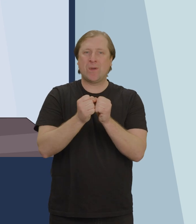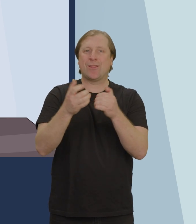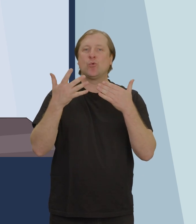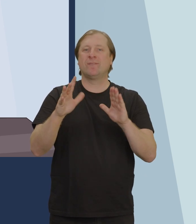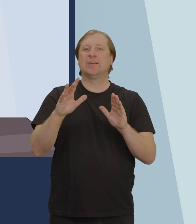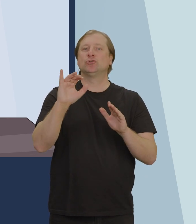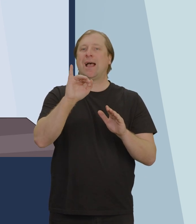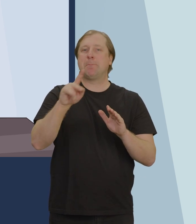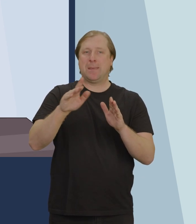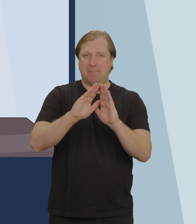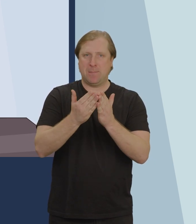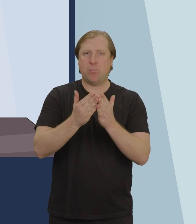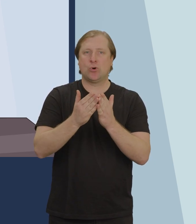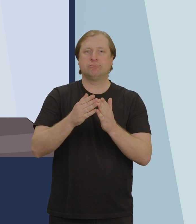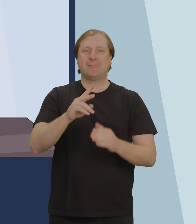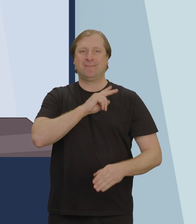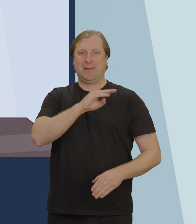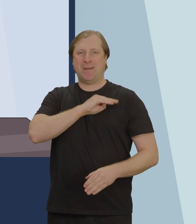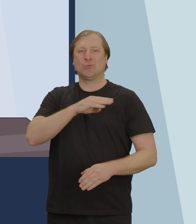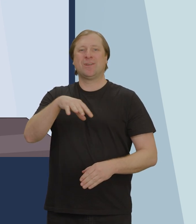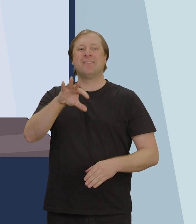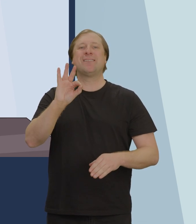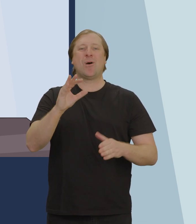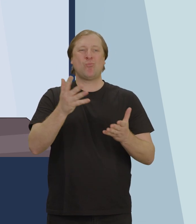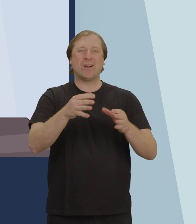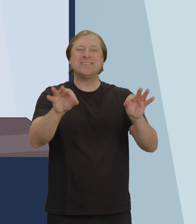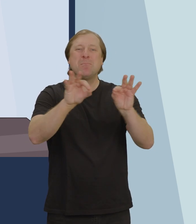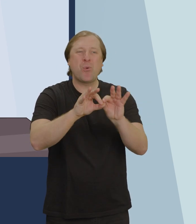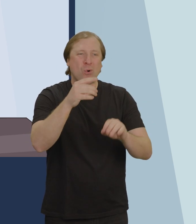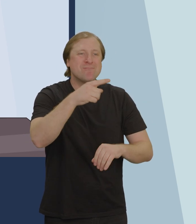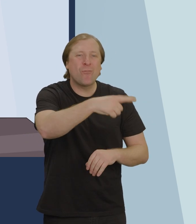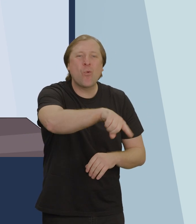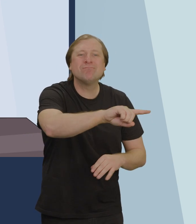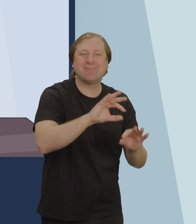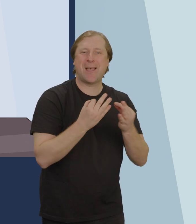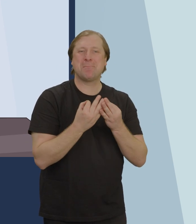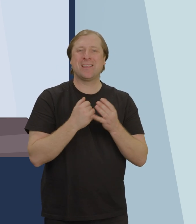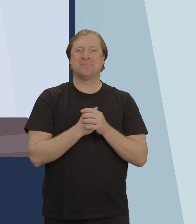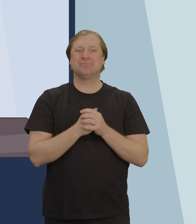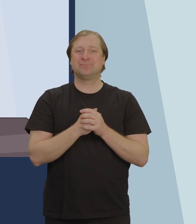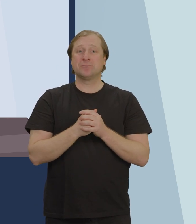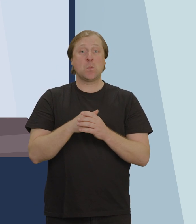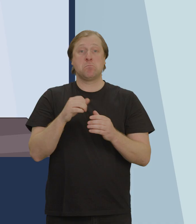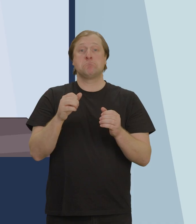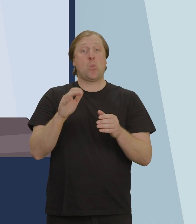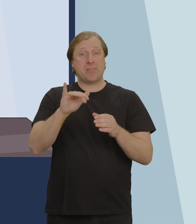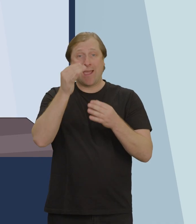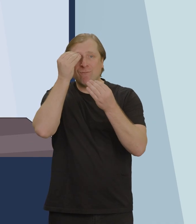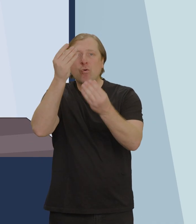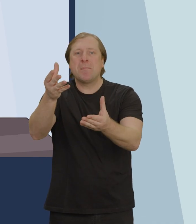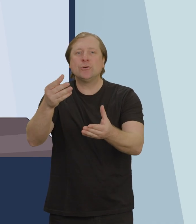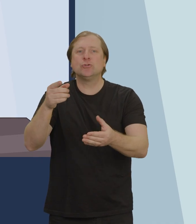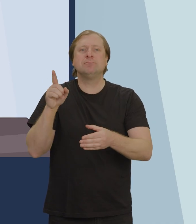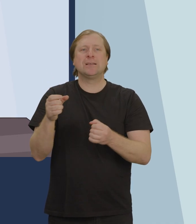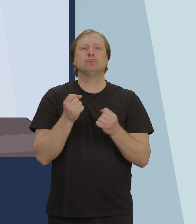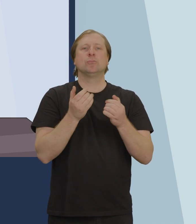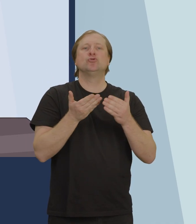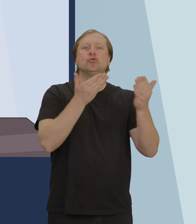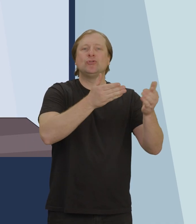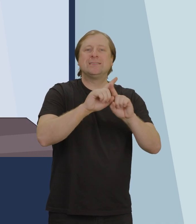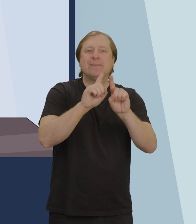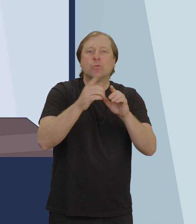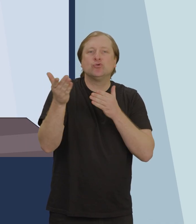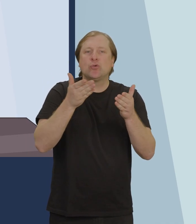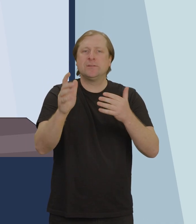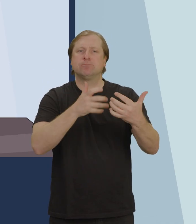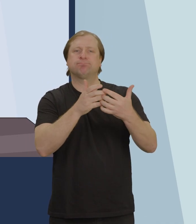IPP workbook, Vinny discovered what is important to and for Sofia and her family. With that information, he was able to suggest